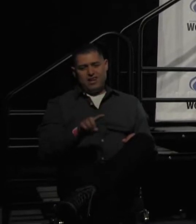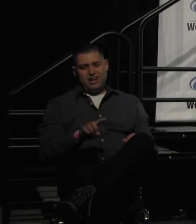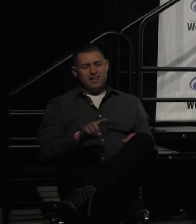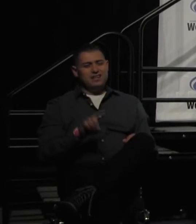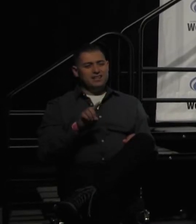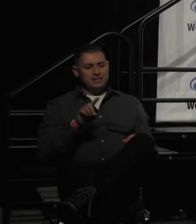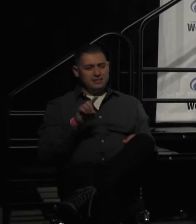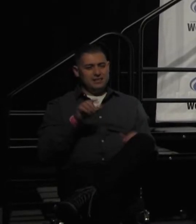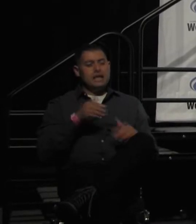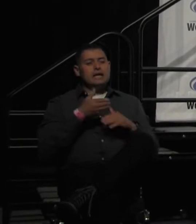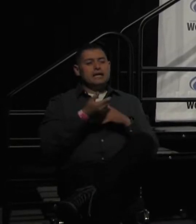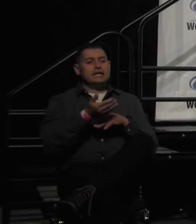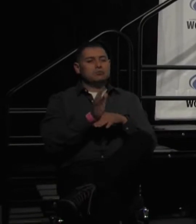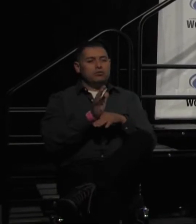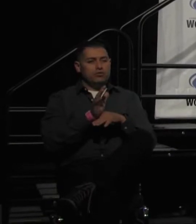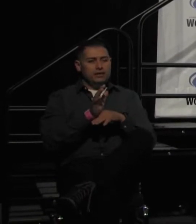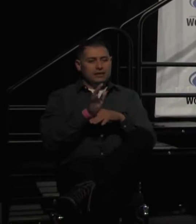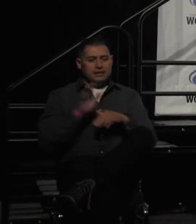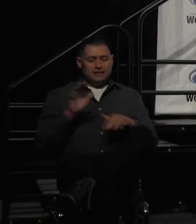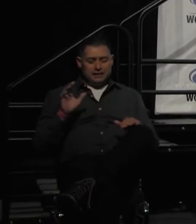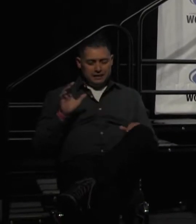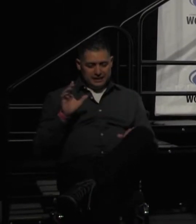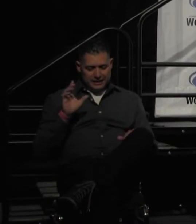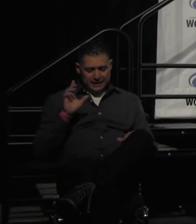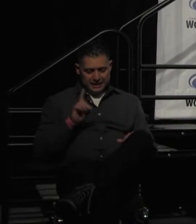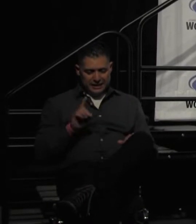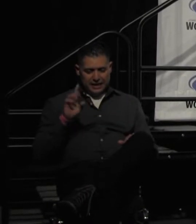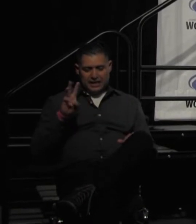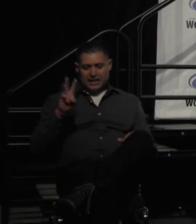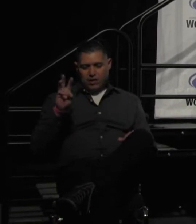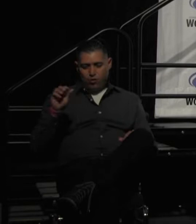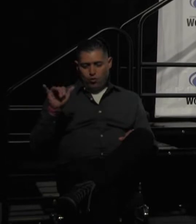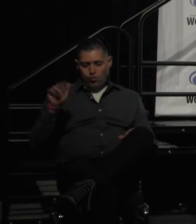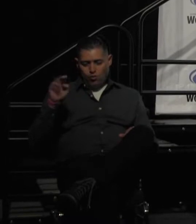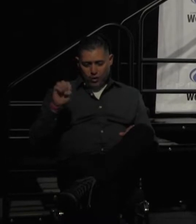The next movie. My cousin, Dwayne Mendoza.